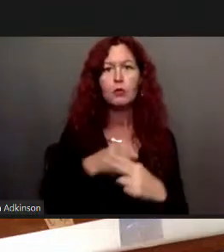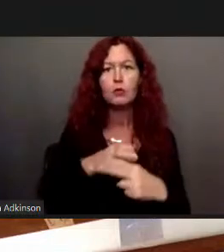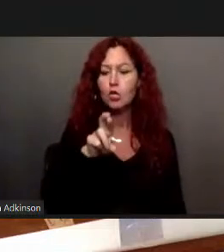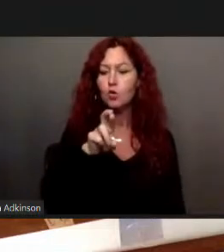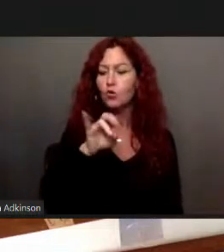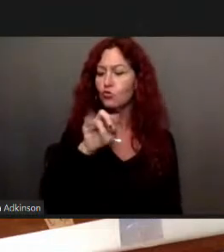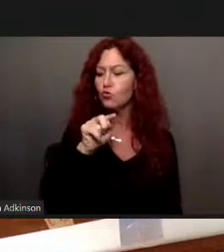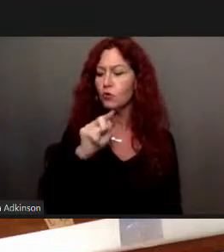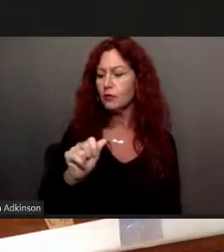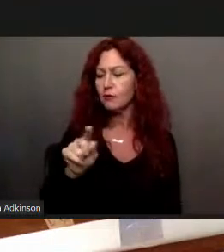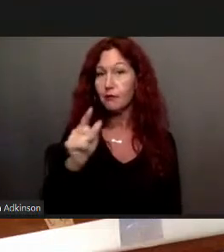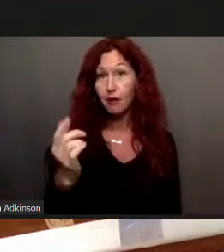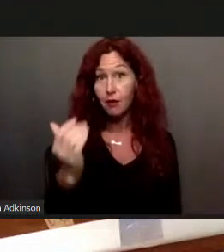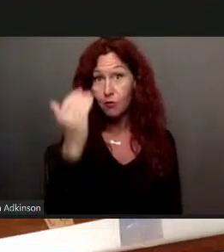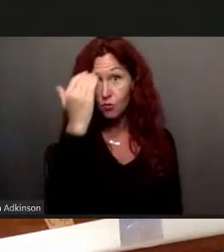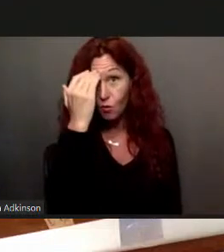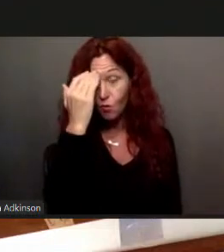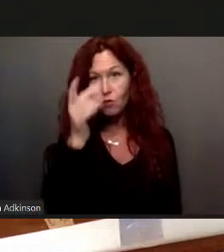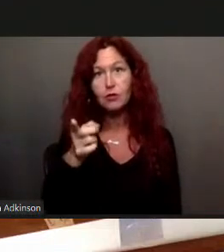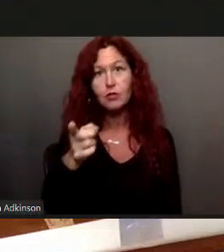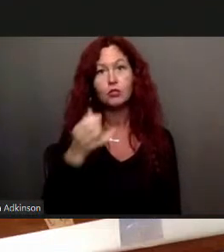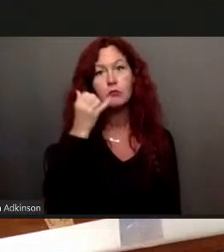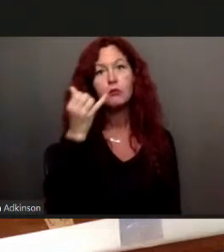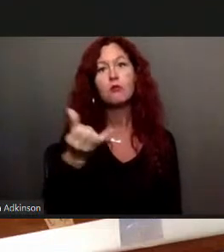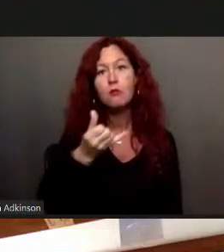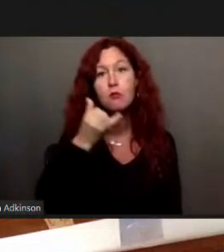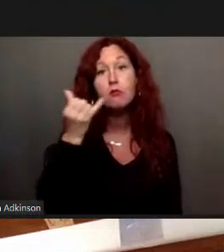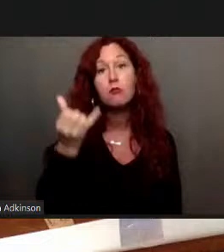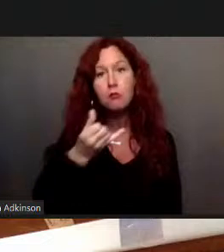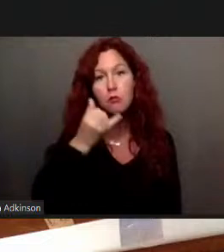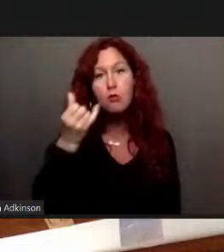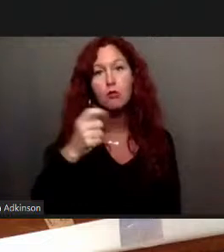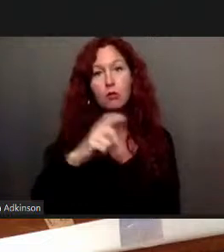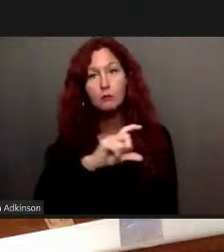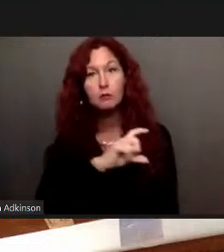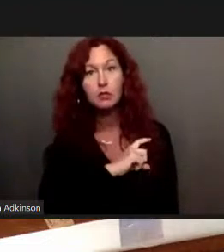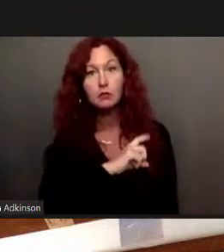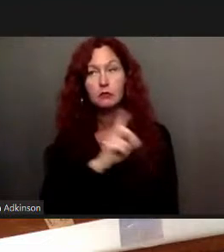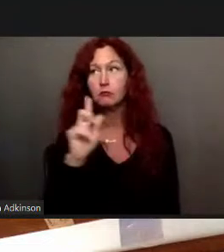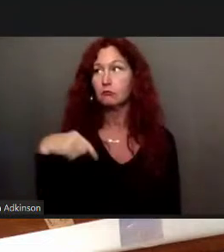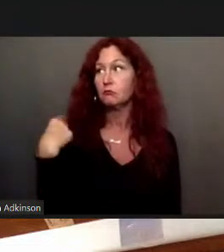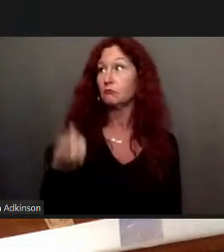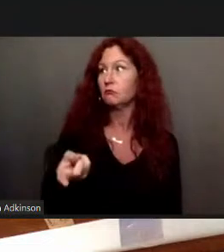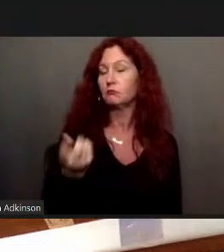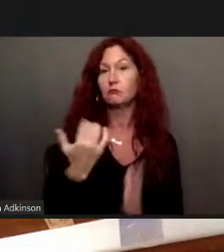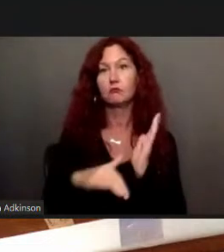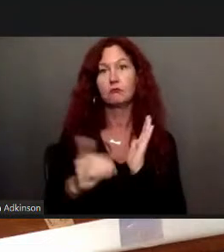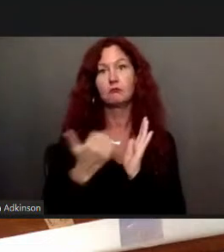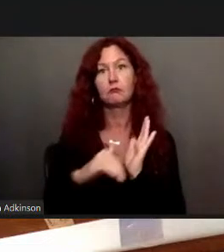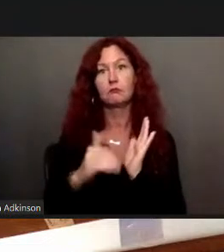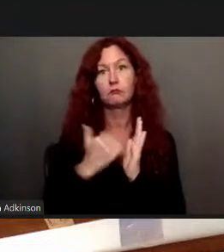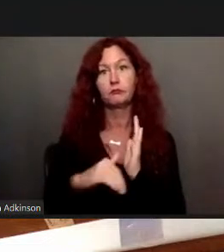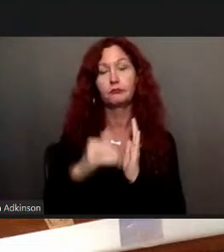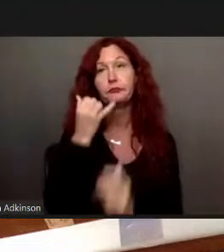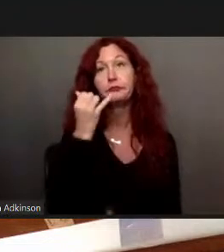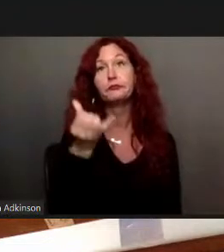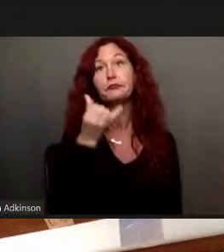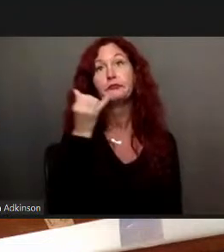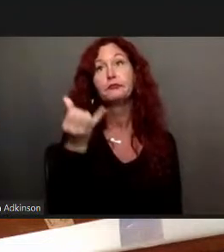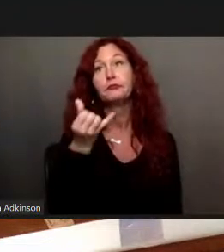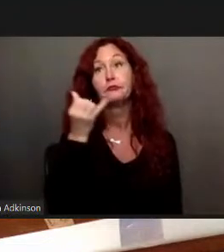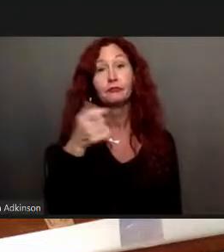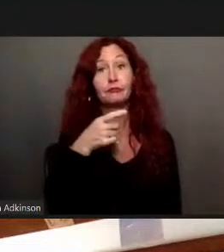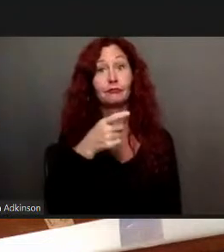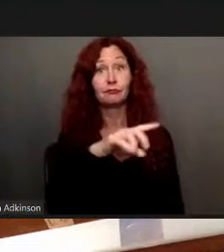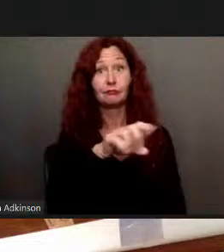And she's been calling the police in the city for, you know, for over and over again, and the parties continue. Those parties